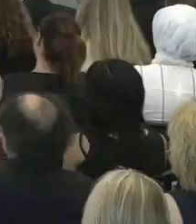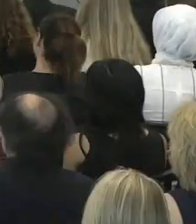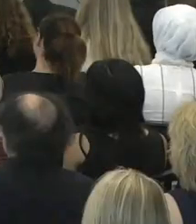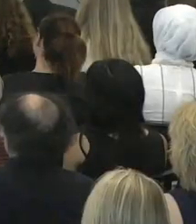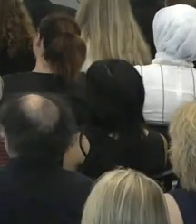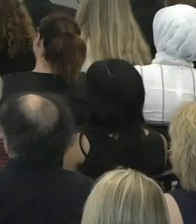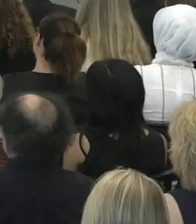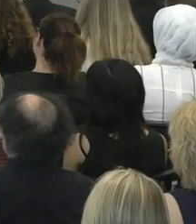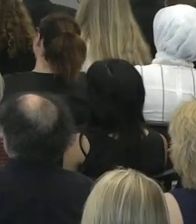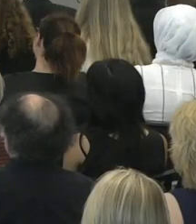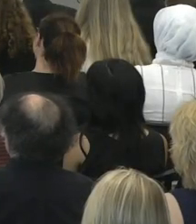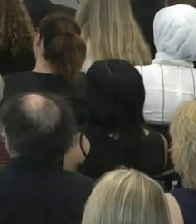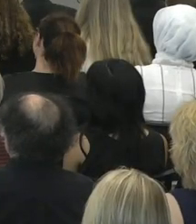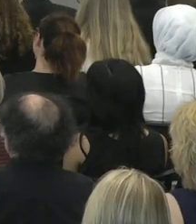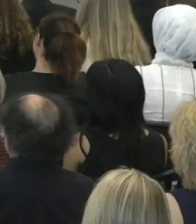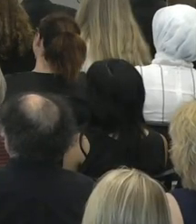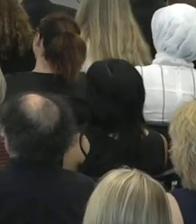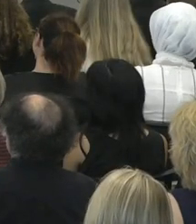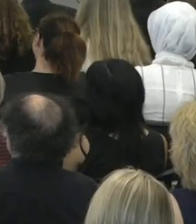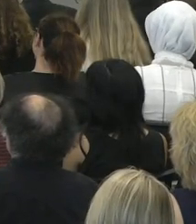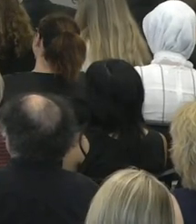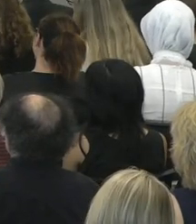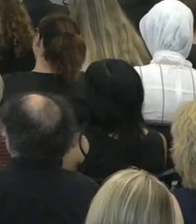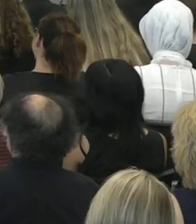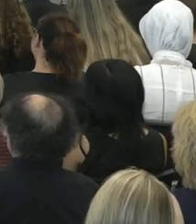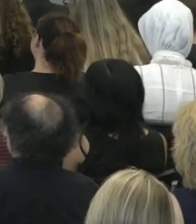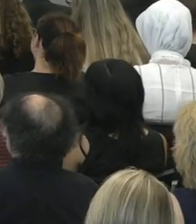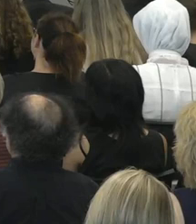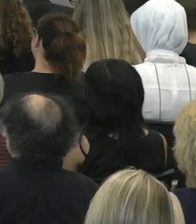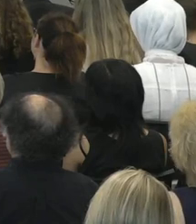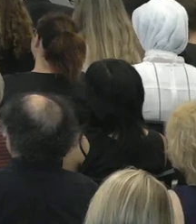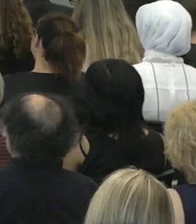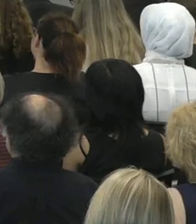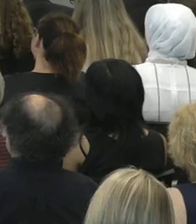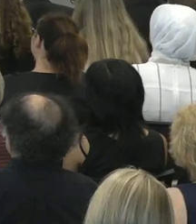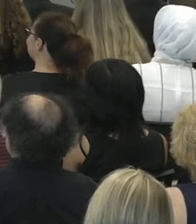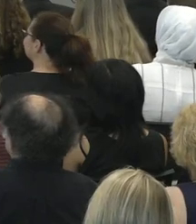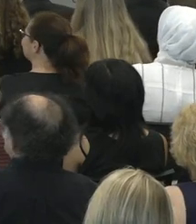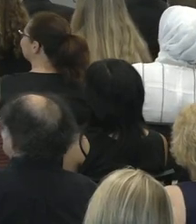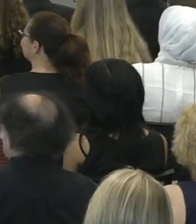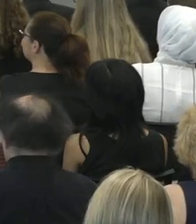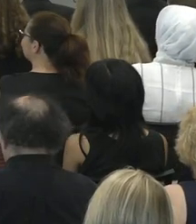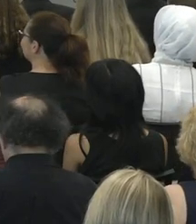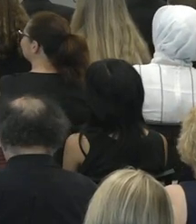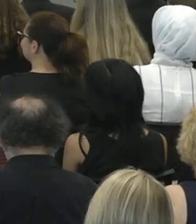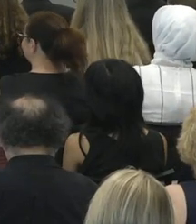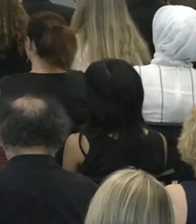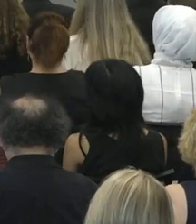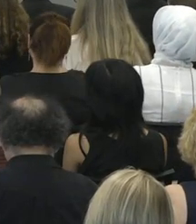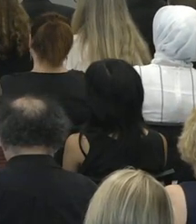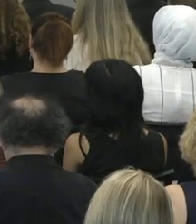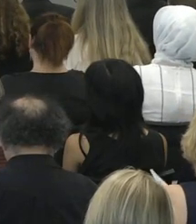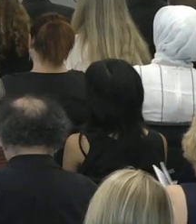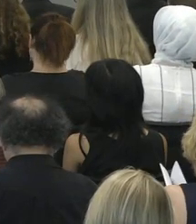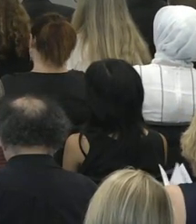Well, as President of the Australian Human Rights Commission and a commission which is connected to the